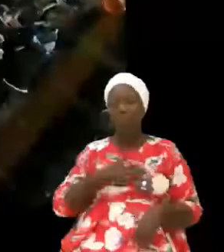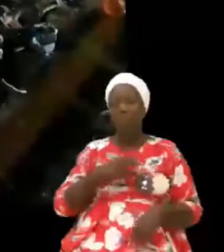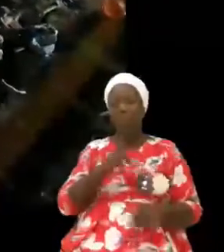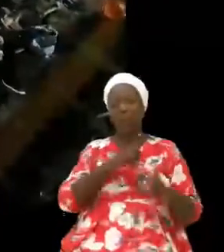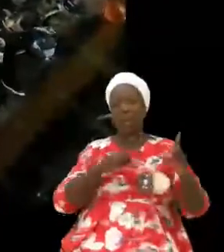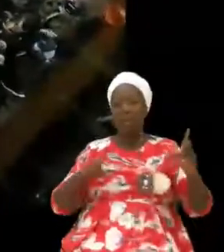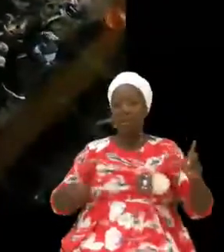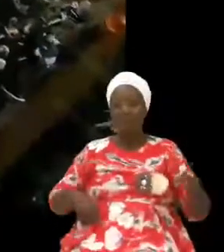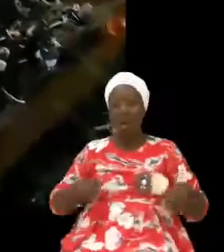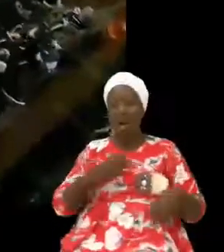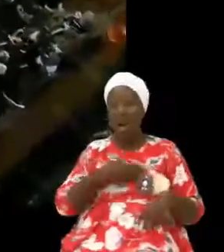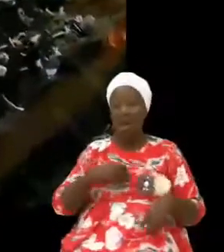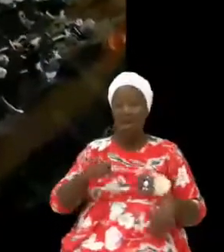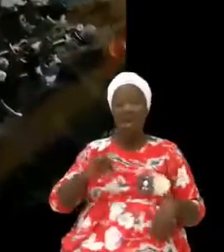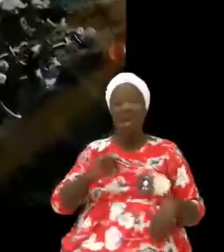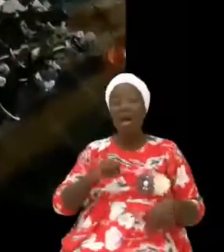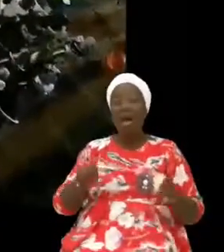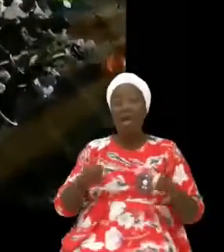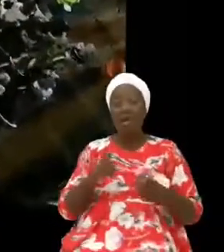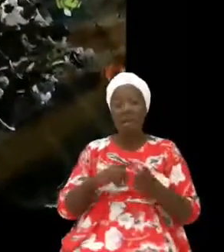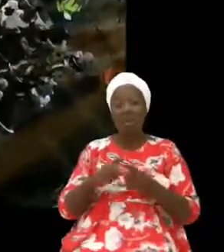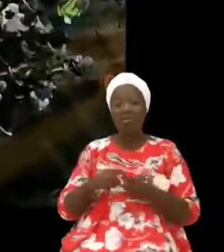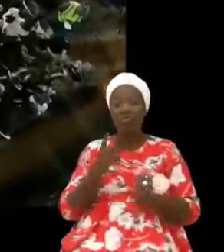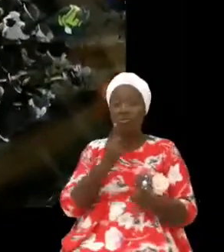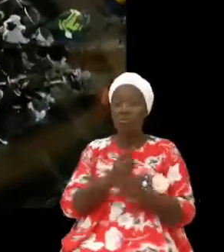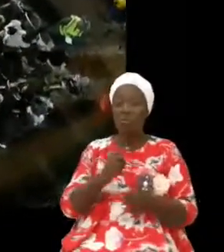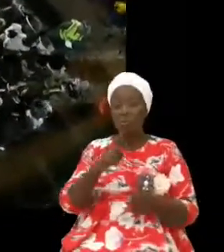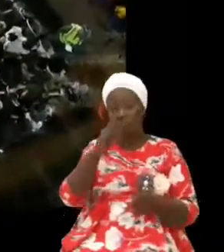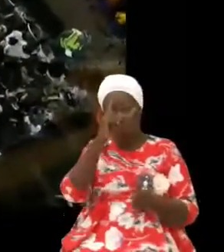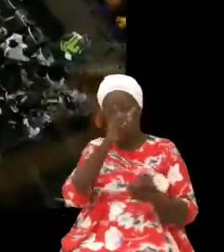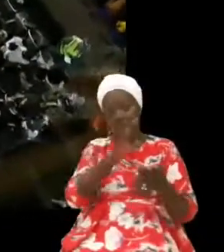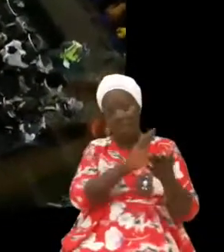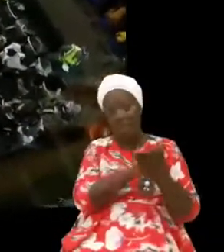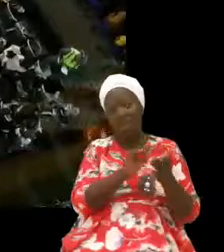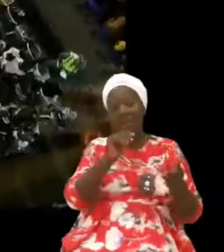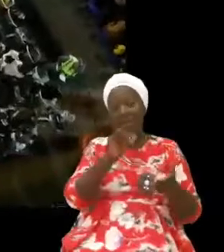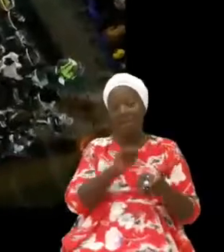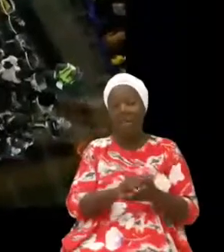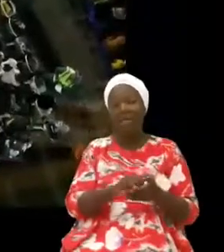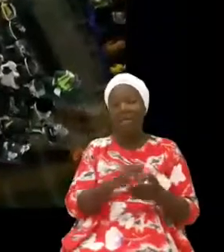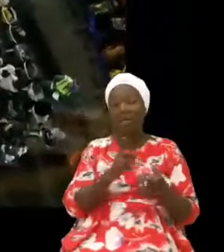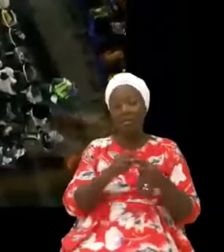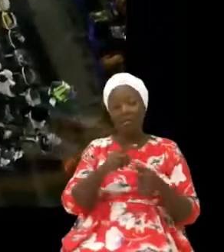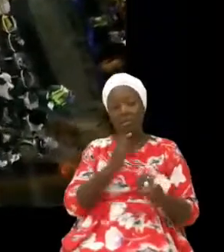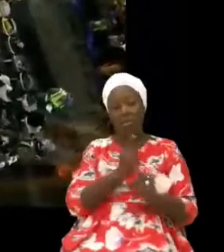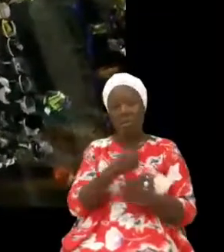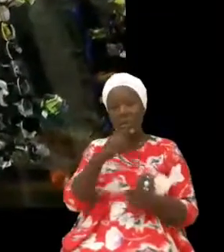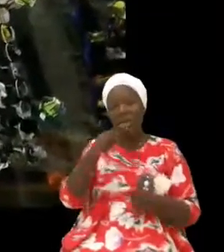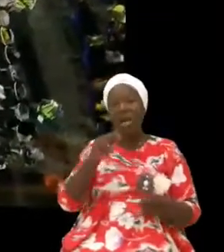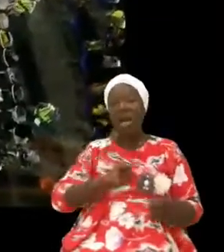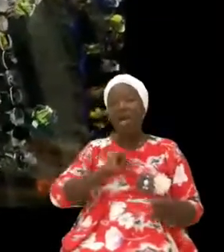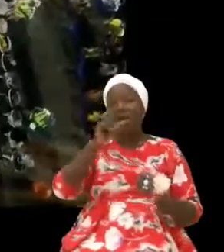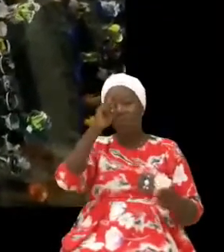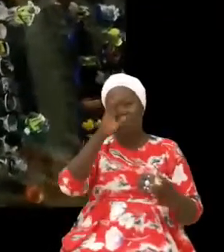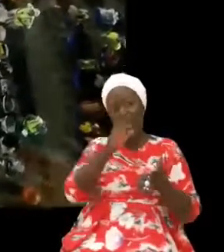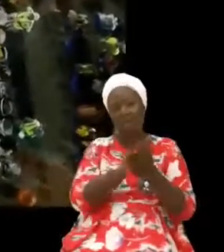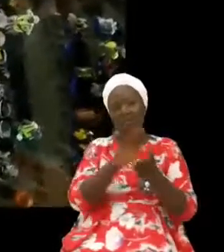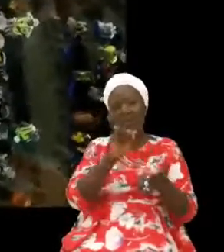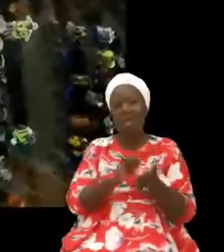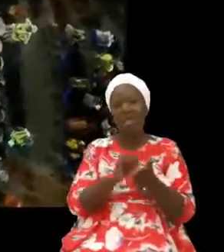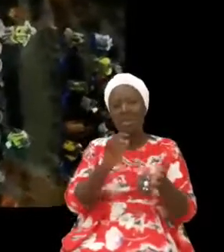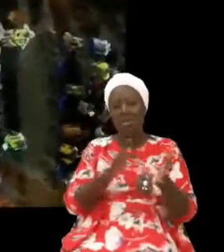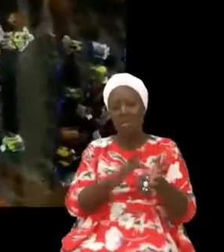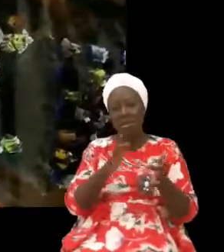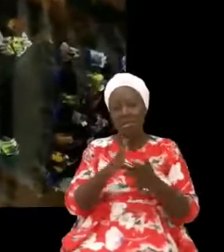my Lord. And as you do that, say, I believe that Jesus died for me. I